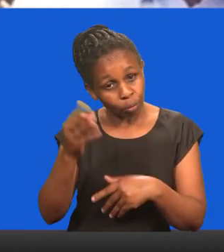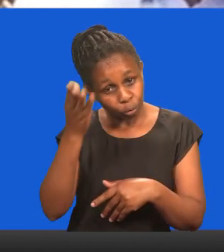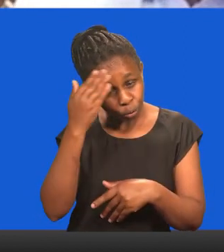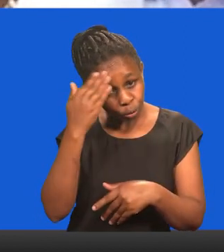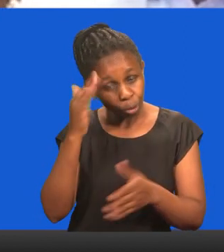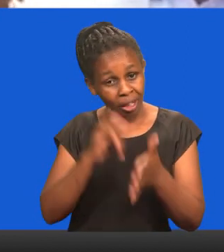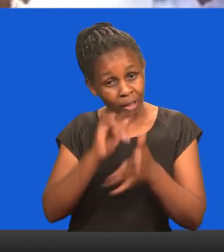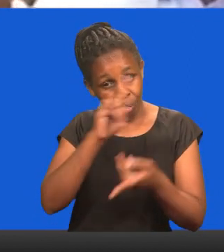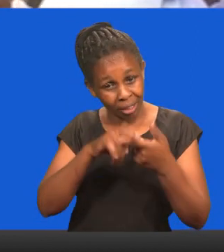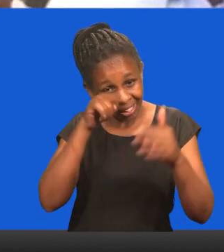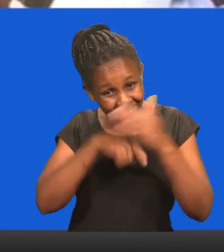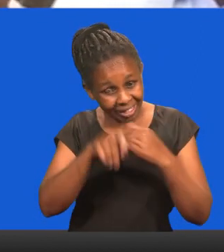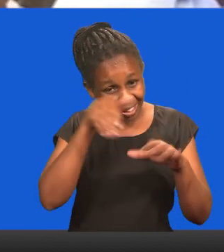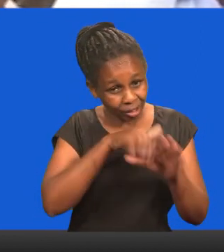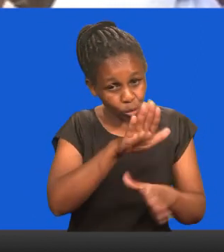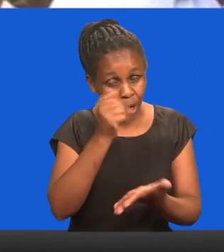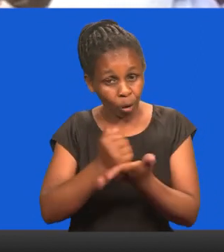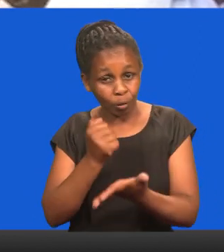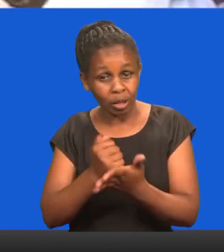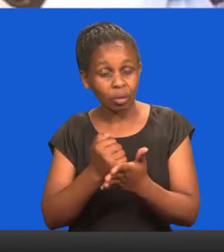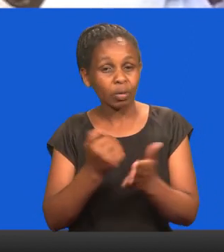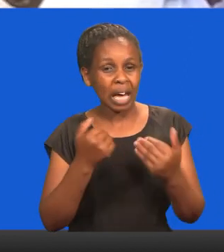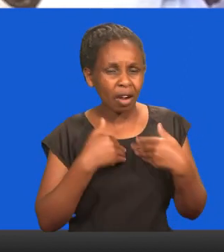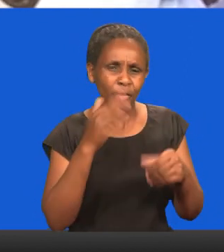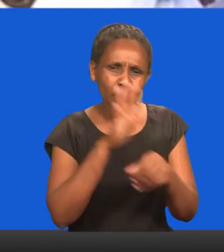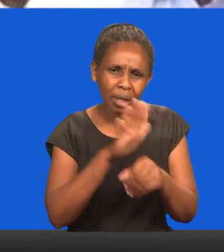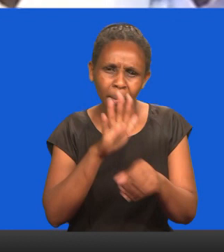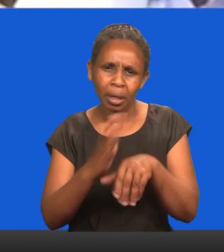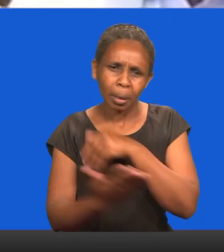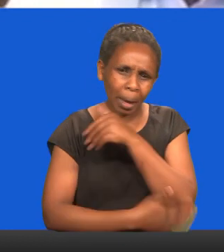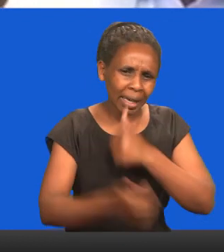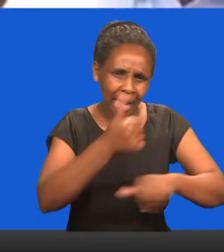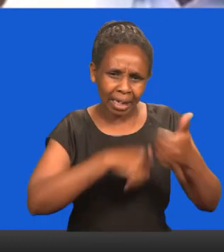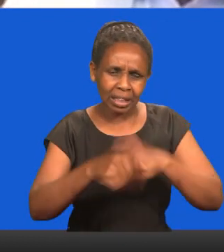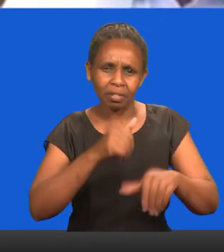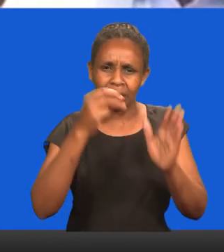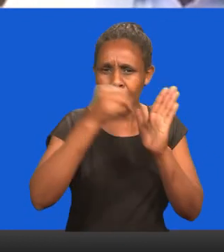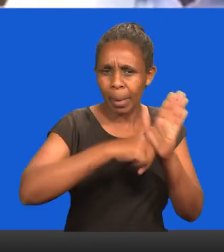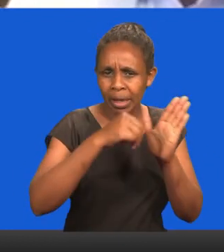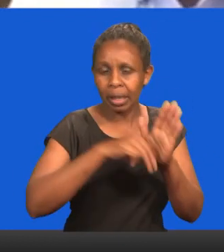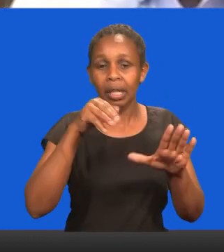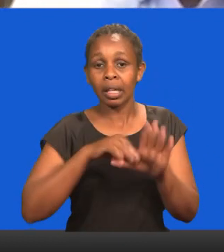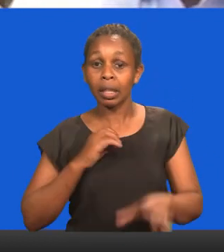learn when I got into the office that there are many illegal miners in our country.